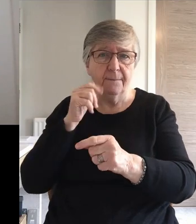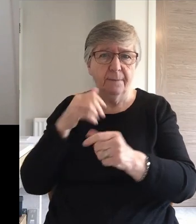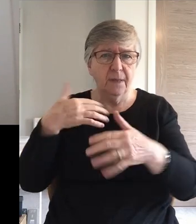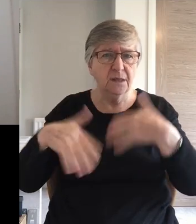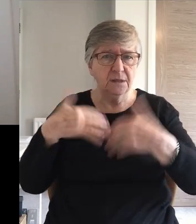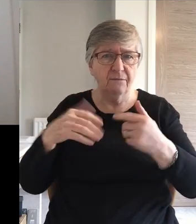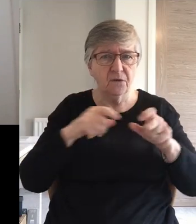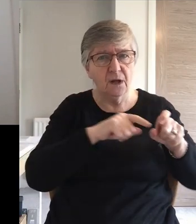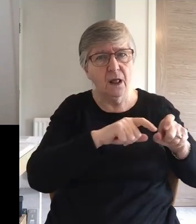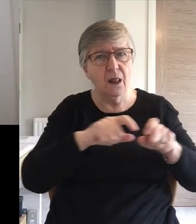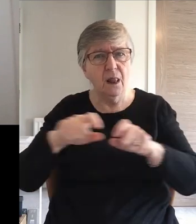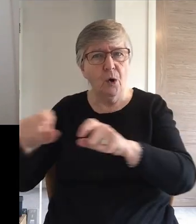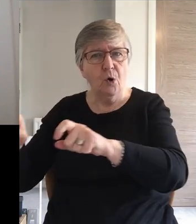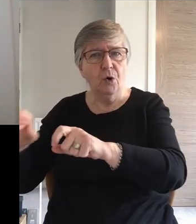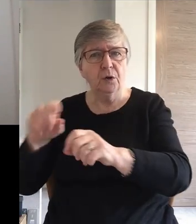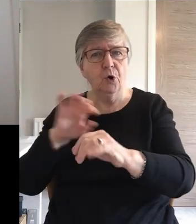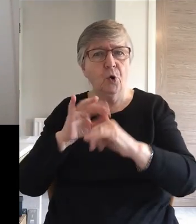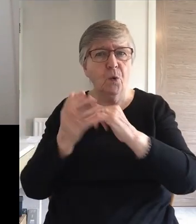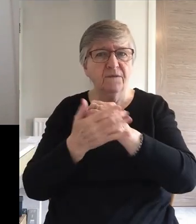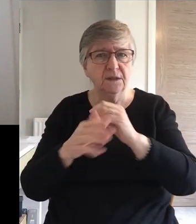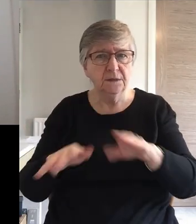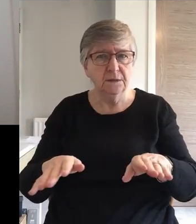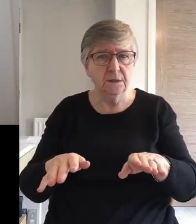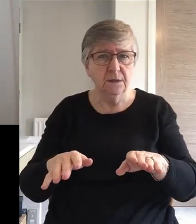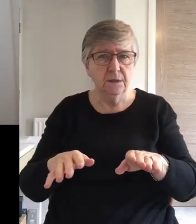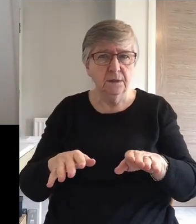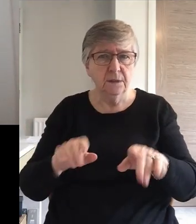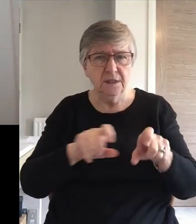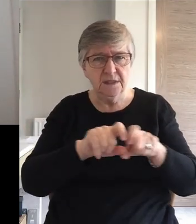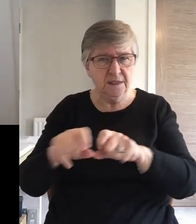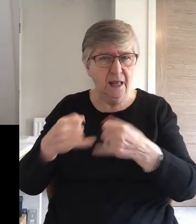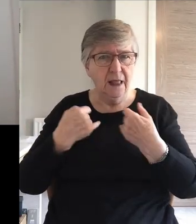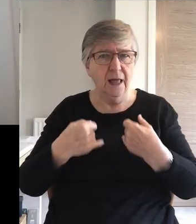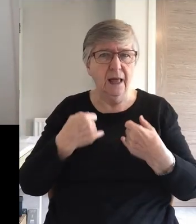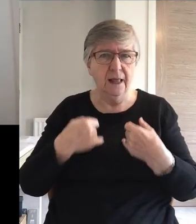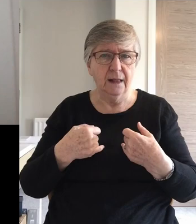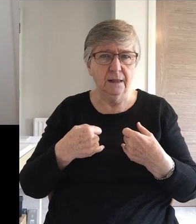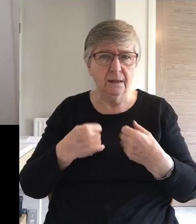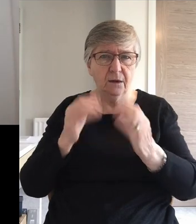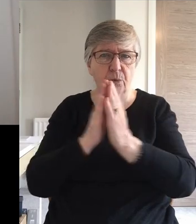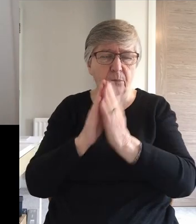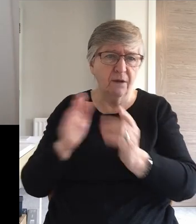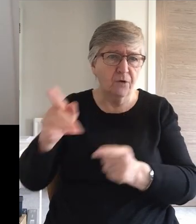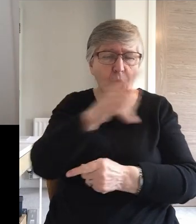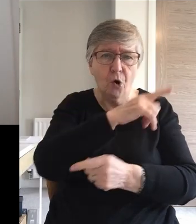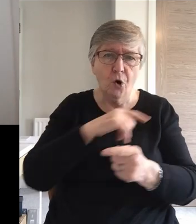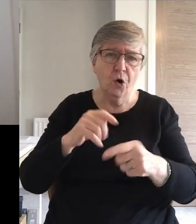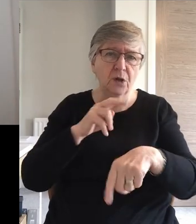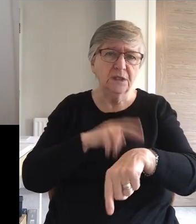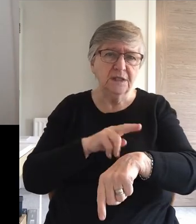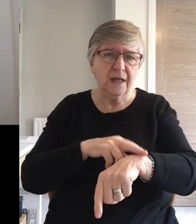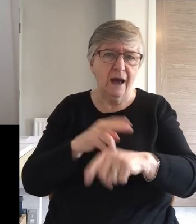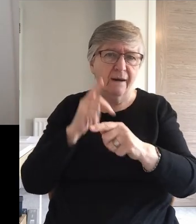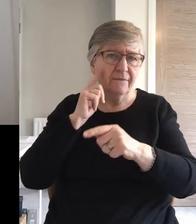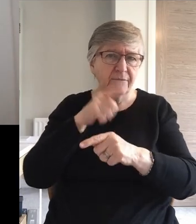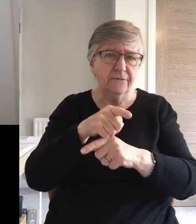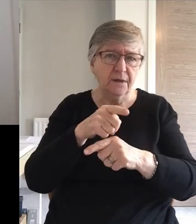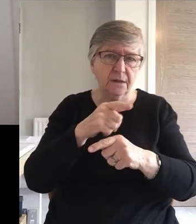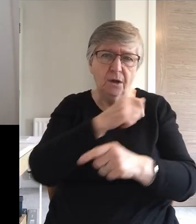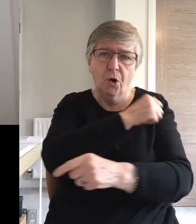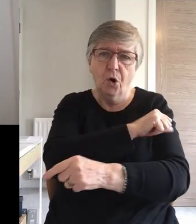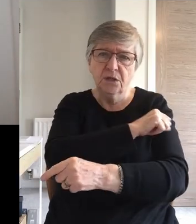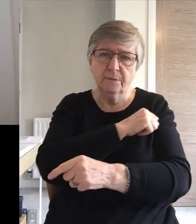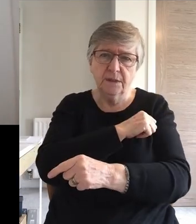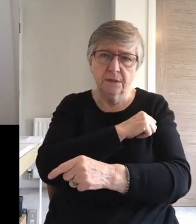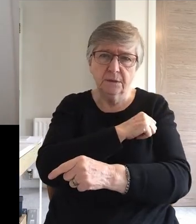long-term consequences of the virus. We pray for all healthcare staff in the front line against it, and for